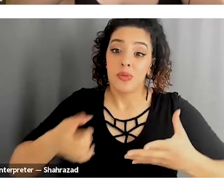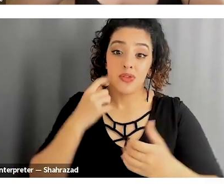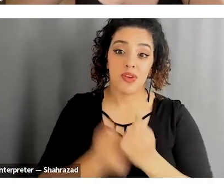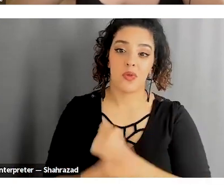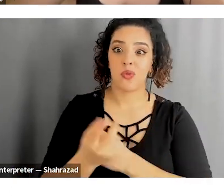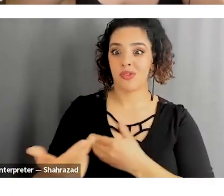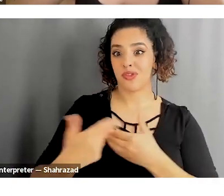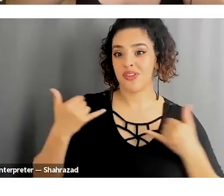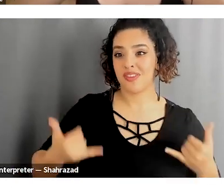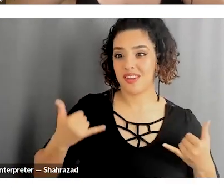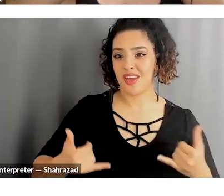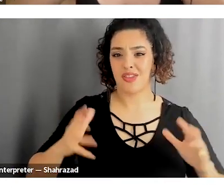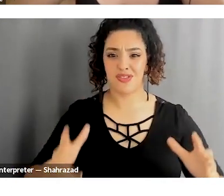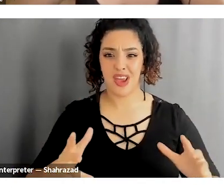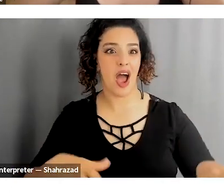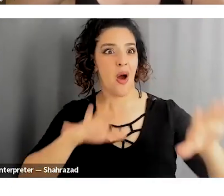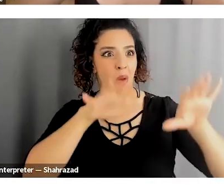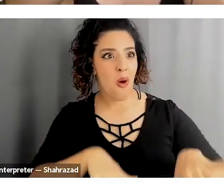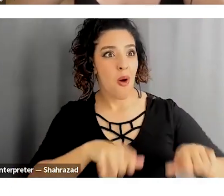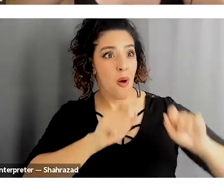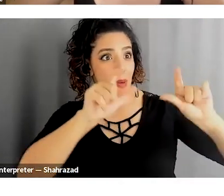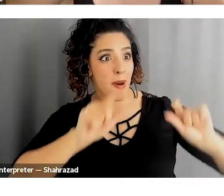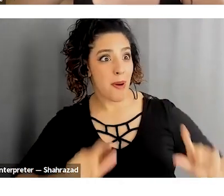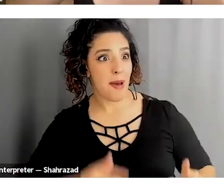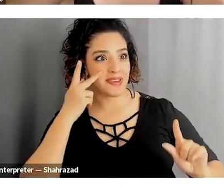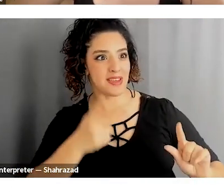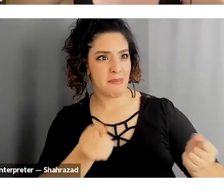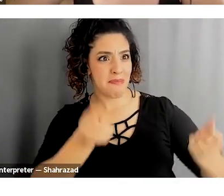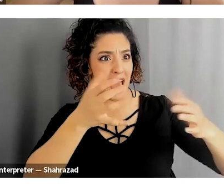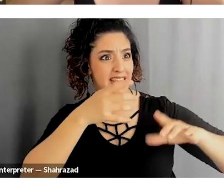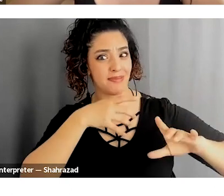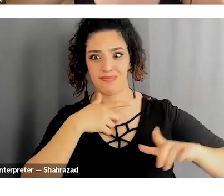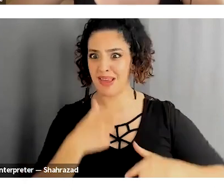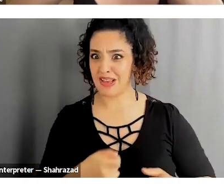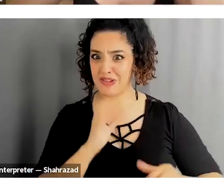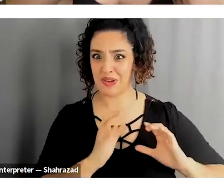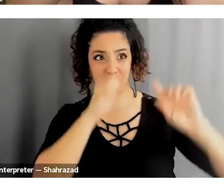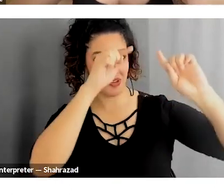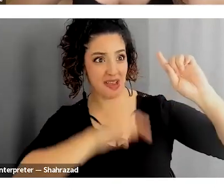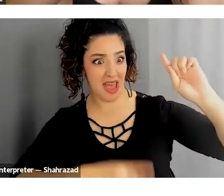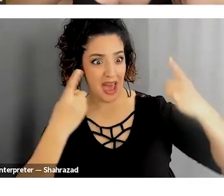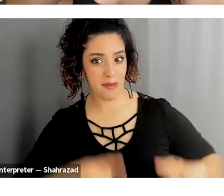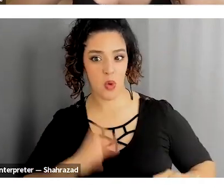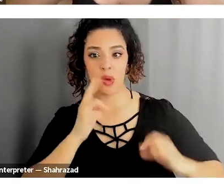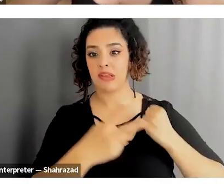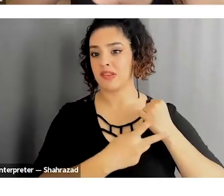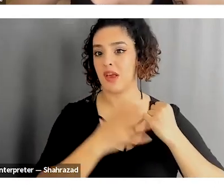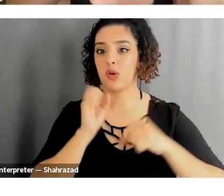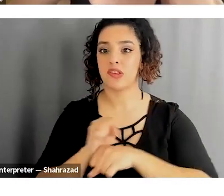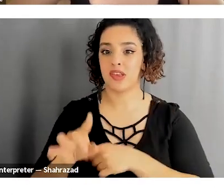has joined us. The chat was popping as usual. So much really interesting conversations. The chat will be saved. I'll send it to you,